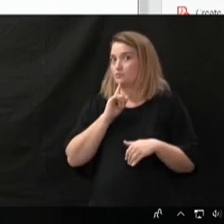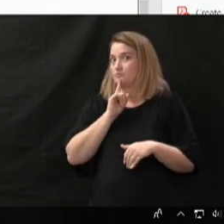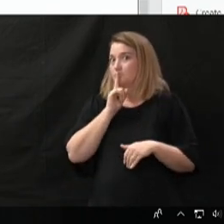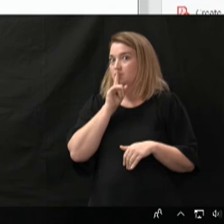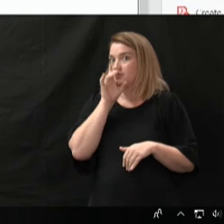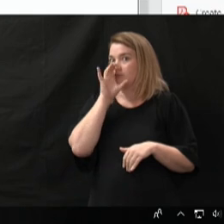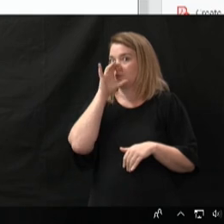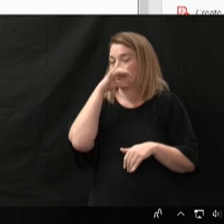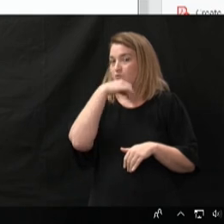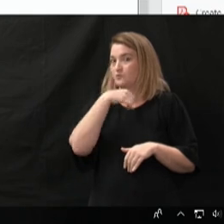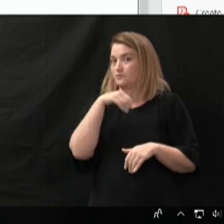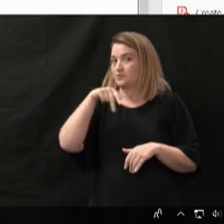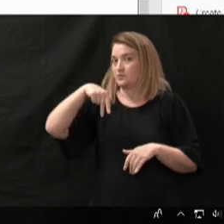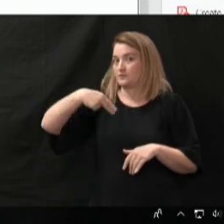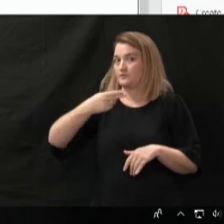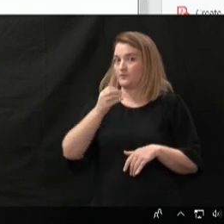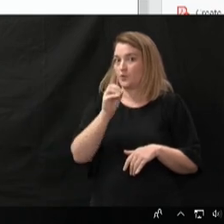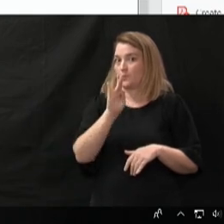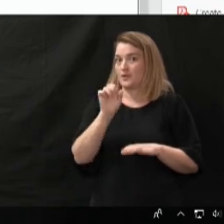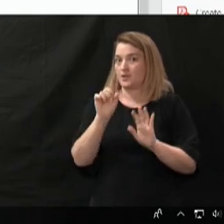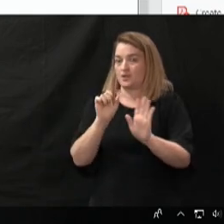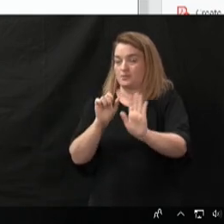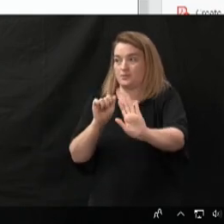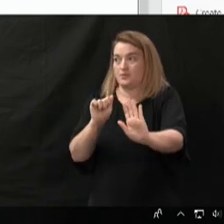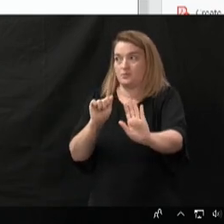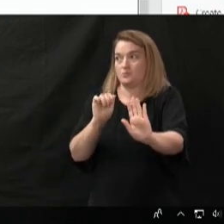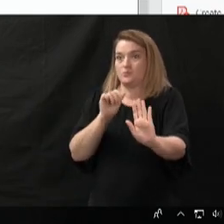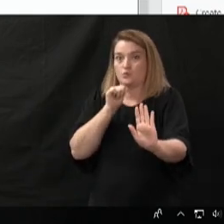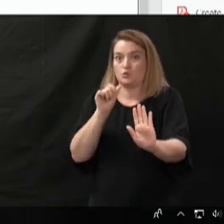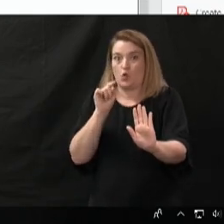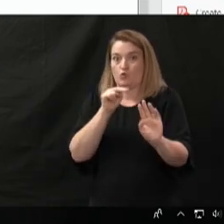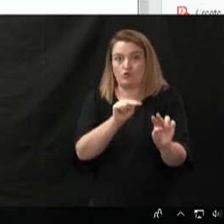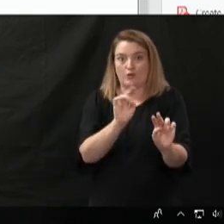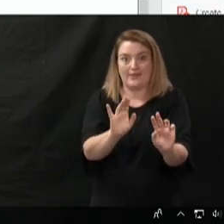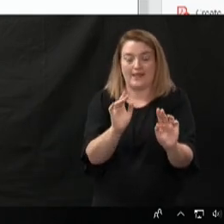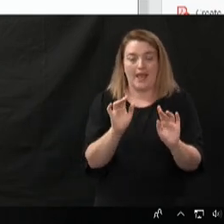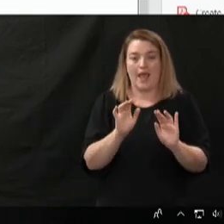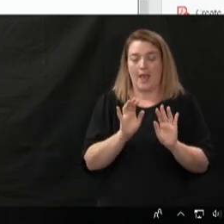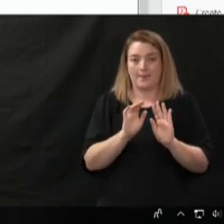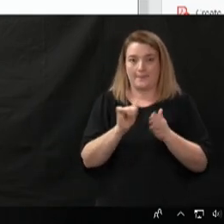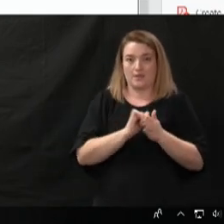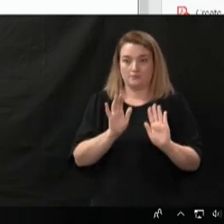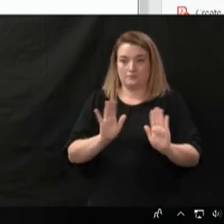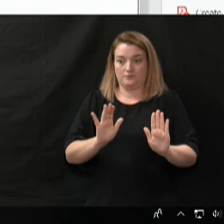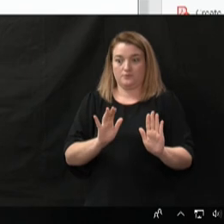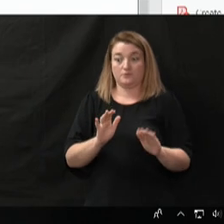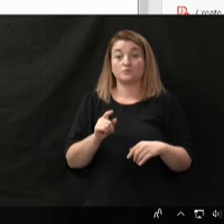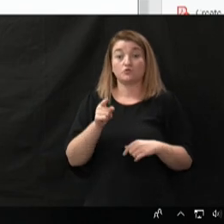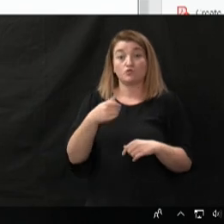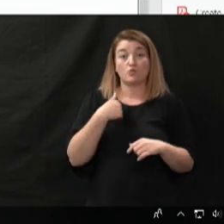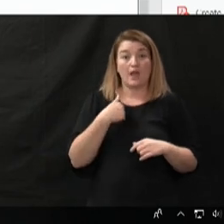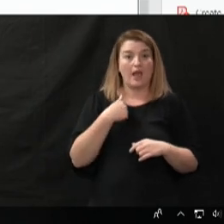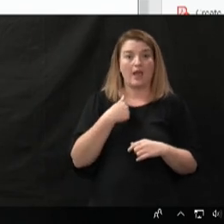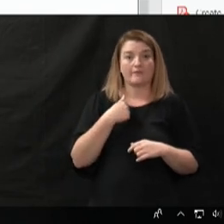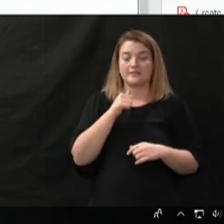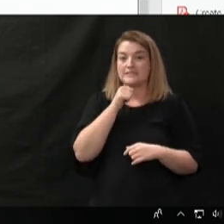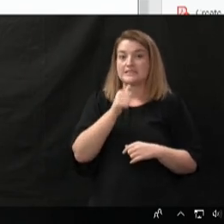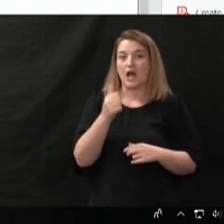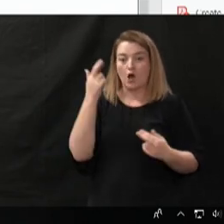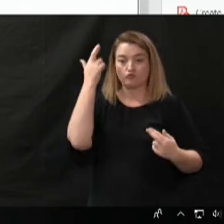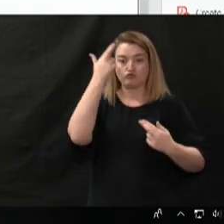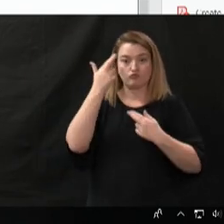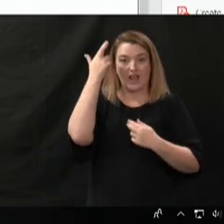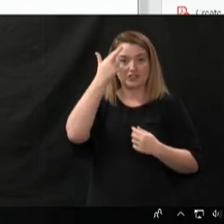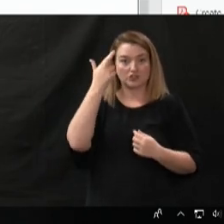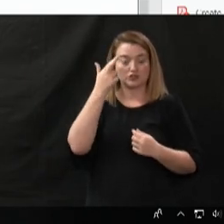that I had to say, ooh, let's not go to that page. And which means irrational fear. Do you have an idea of one?